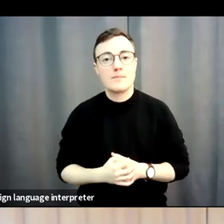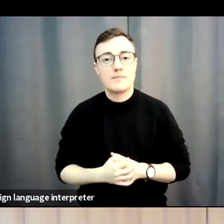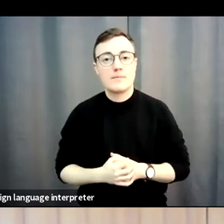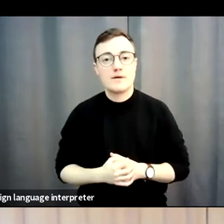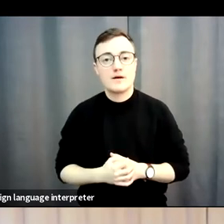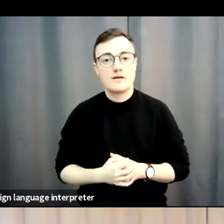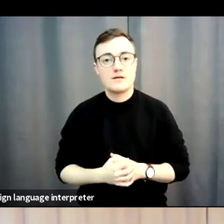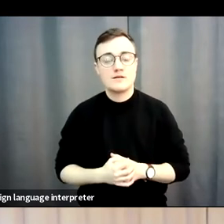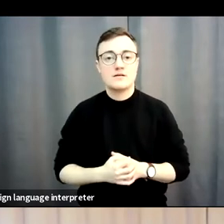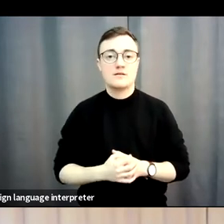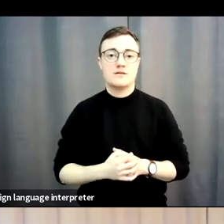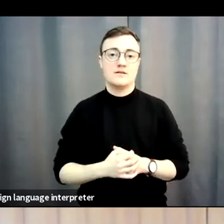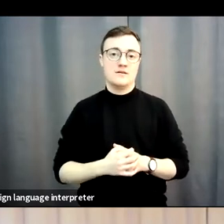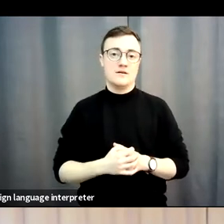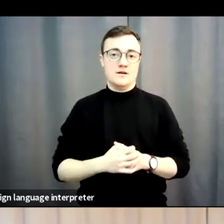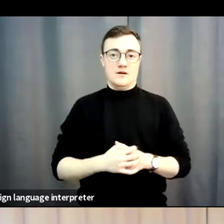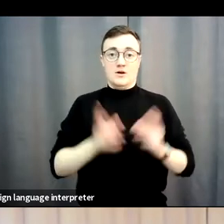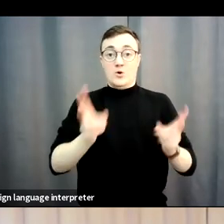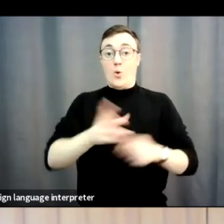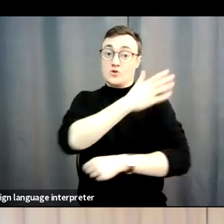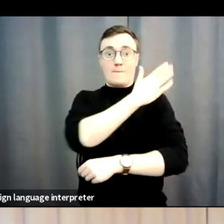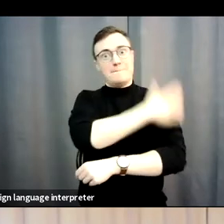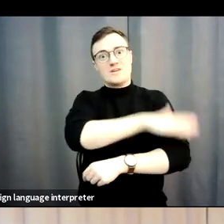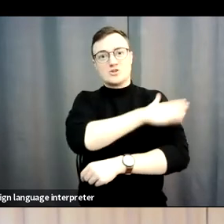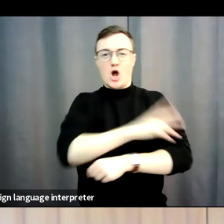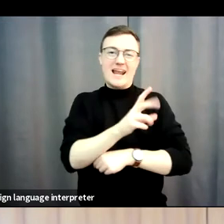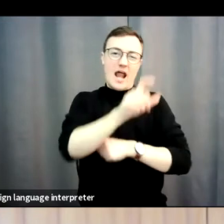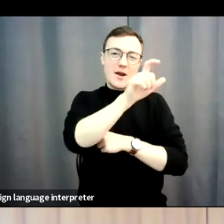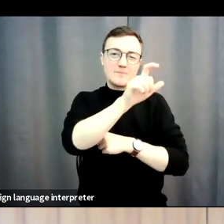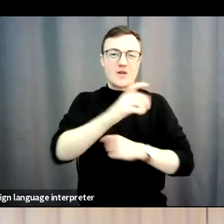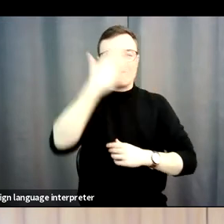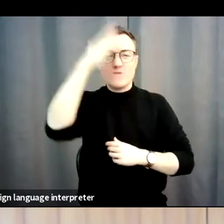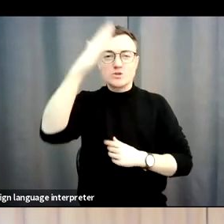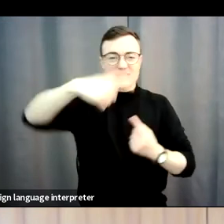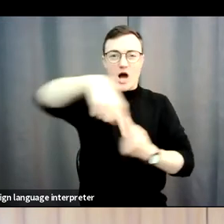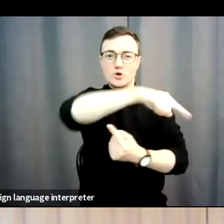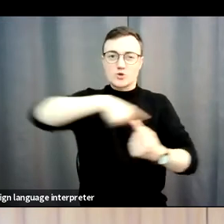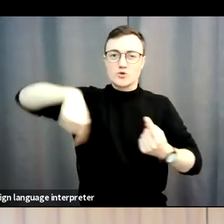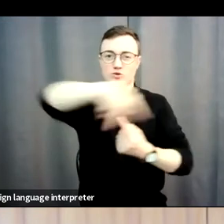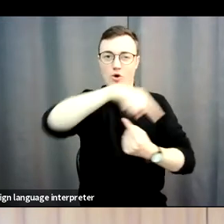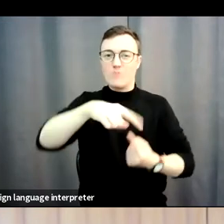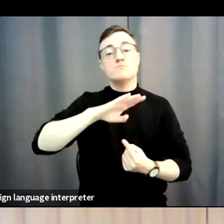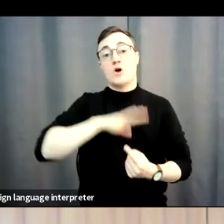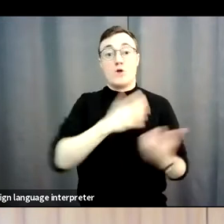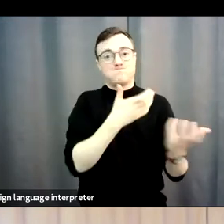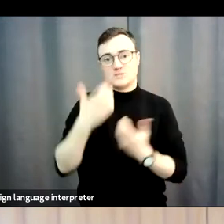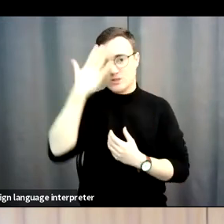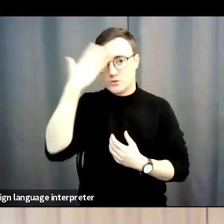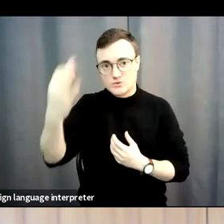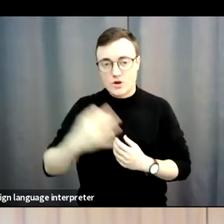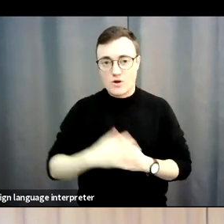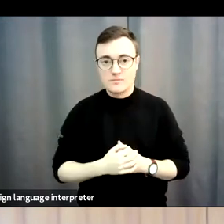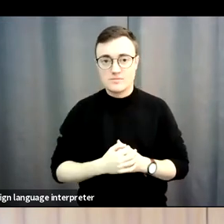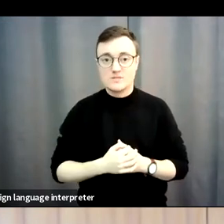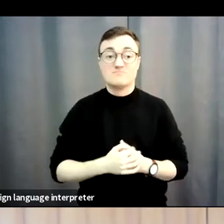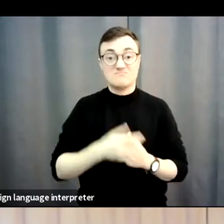personnel around them. When key personnel don't know what to do and what's required, this has